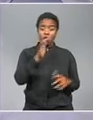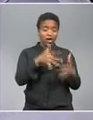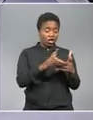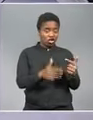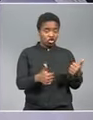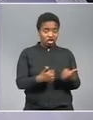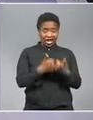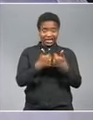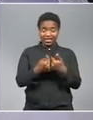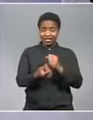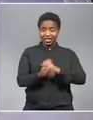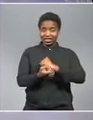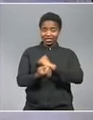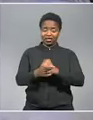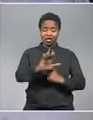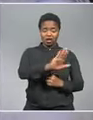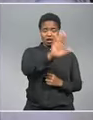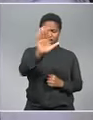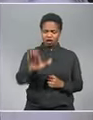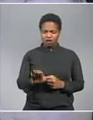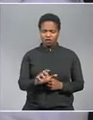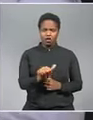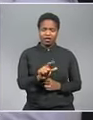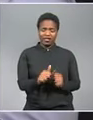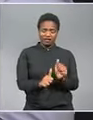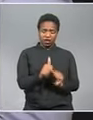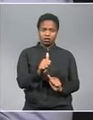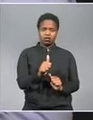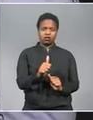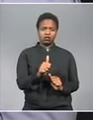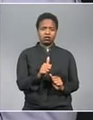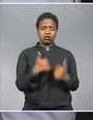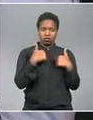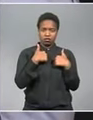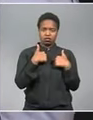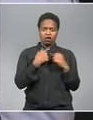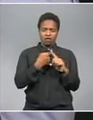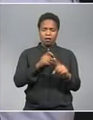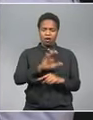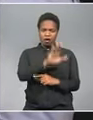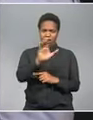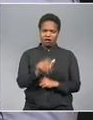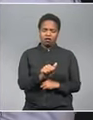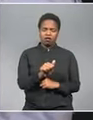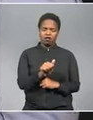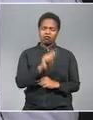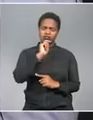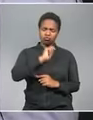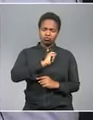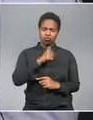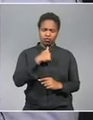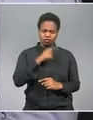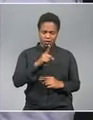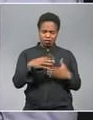of this nature on the continent, in the first instance, it is those of us who are from the continent who must take the